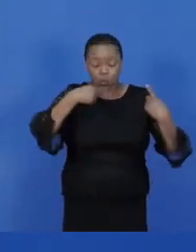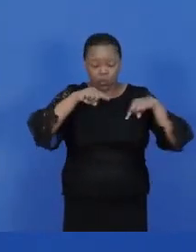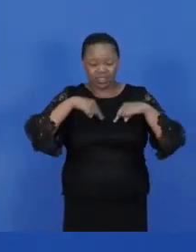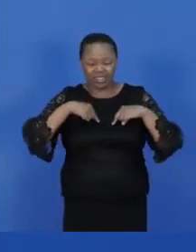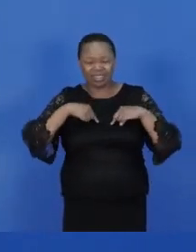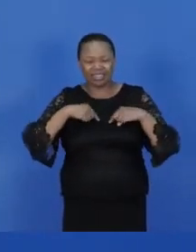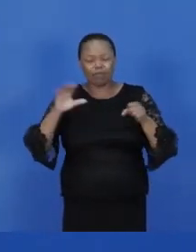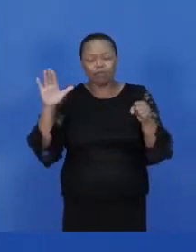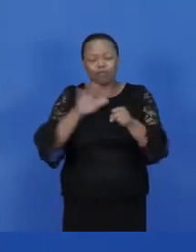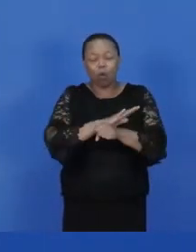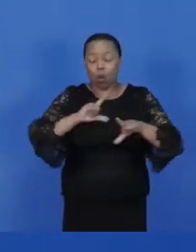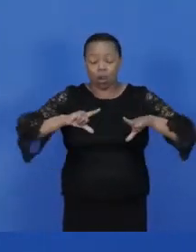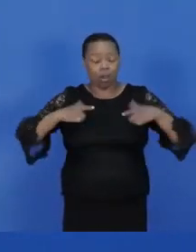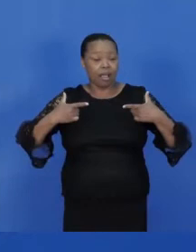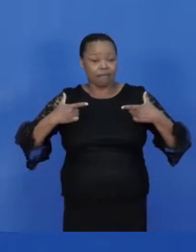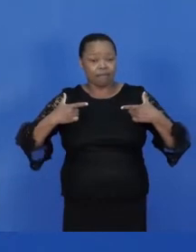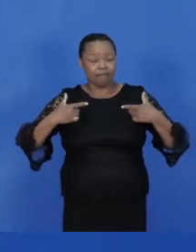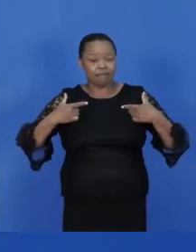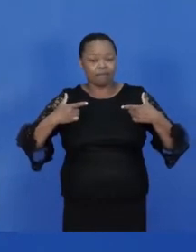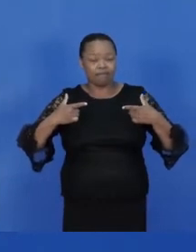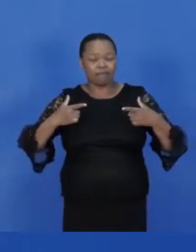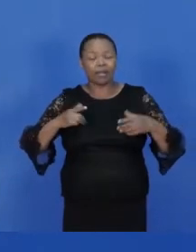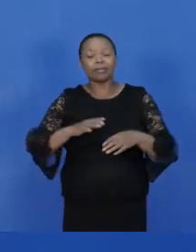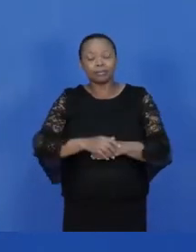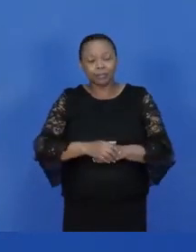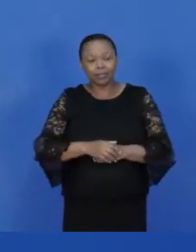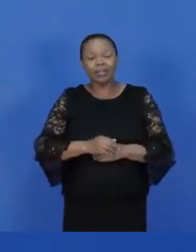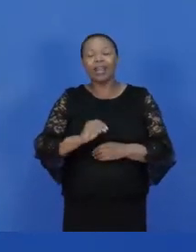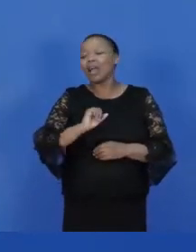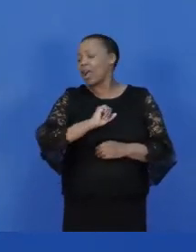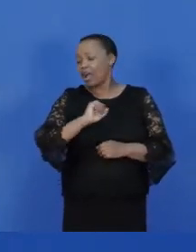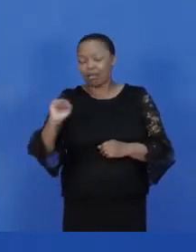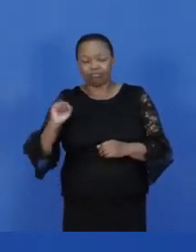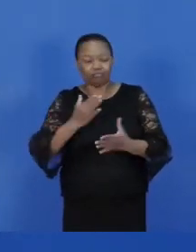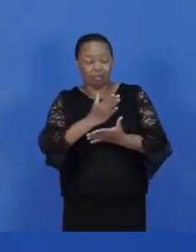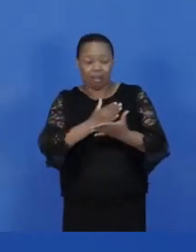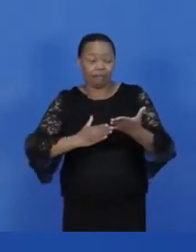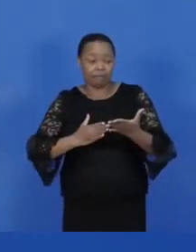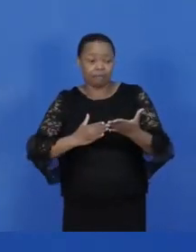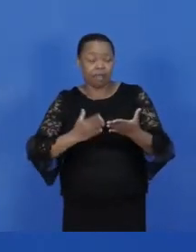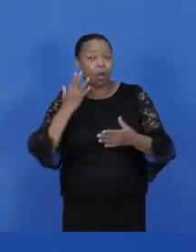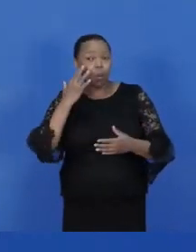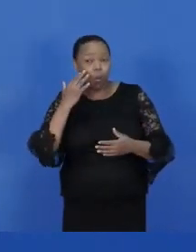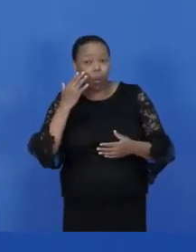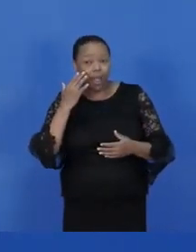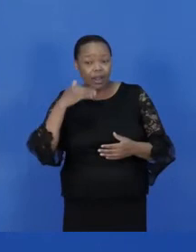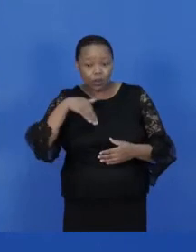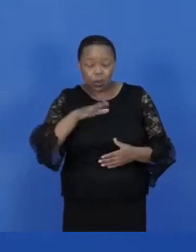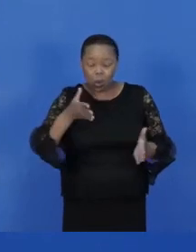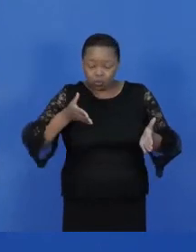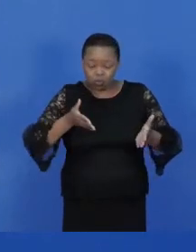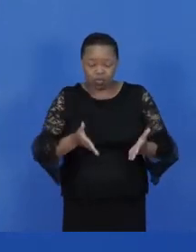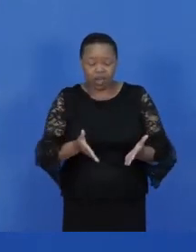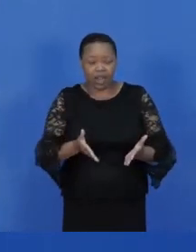full life, a life in abundance, that you live a full life. In other words, no regrets. When you go to your